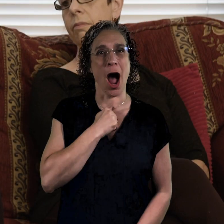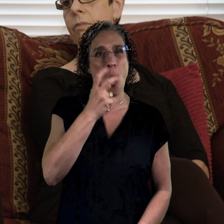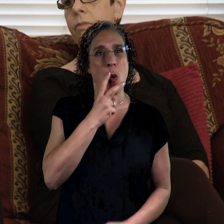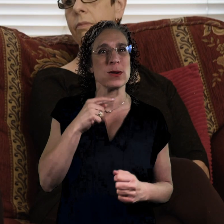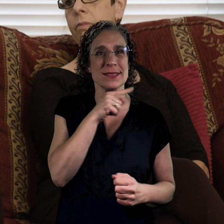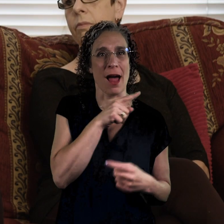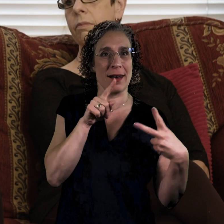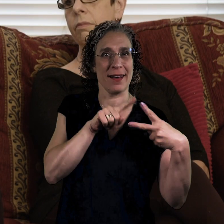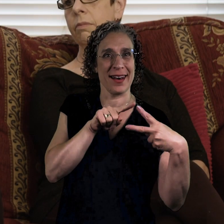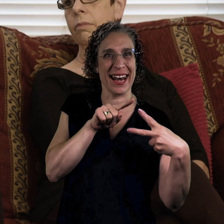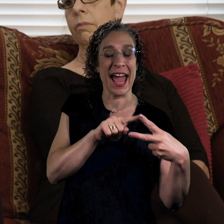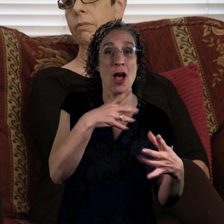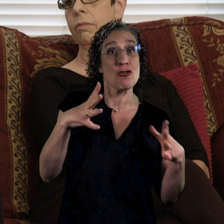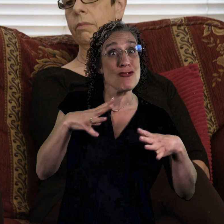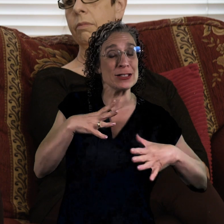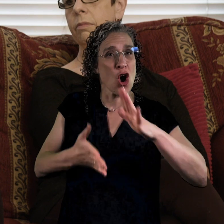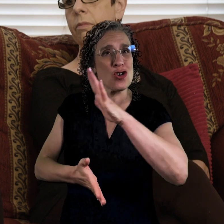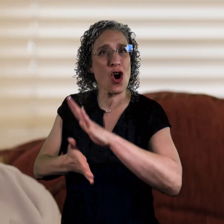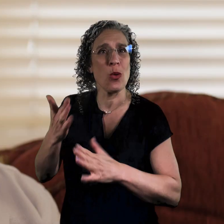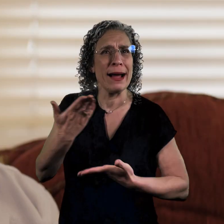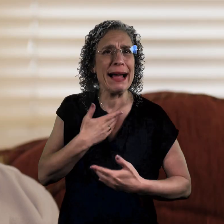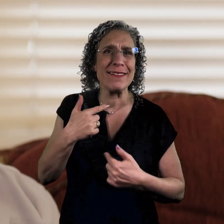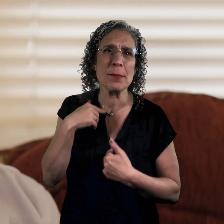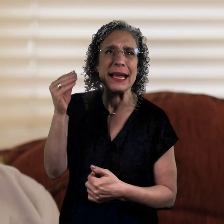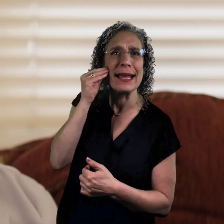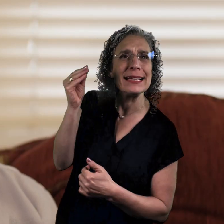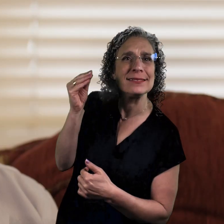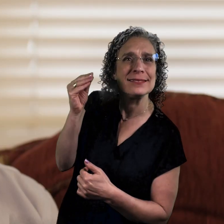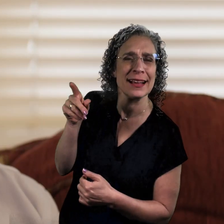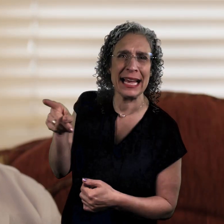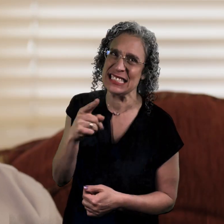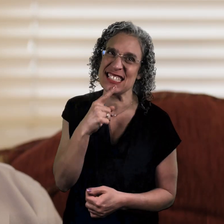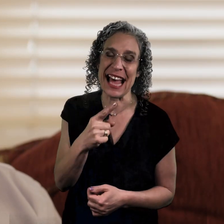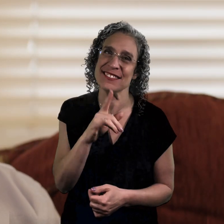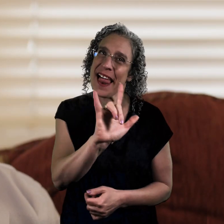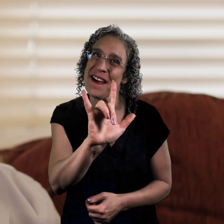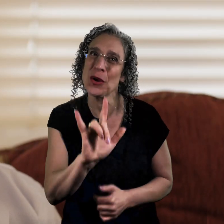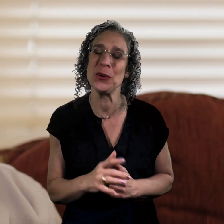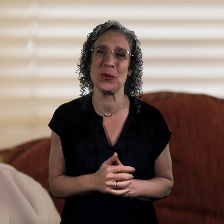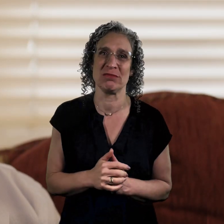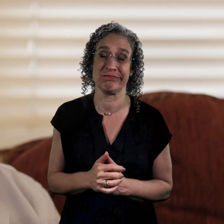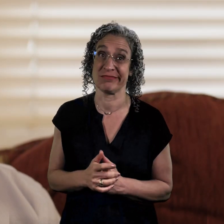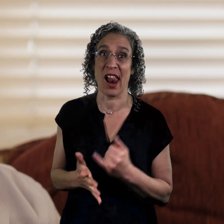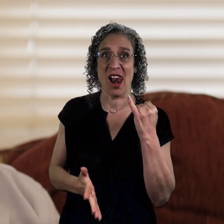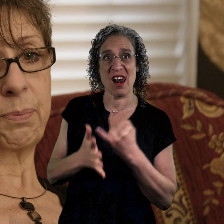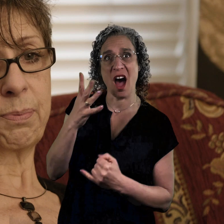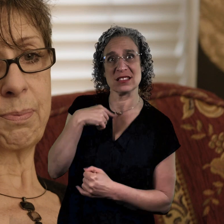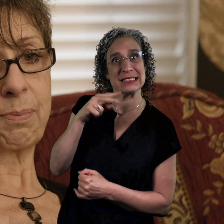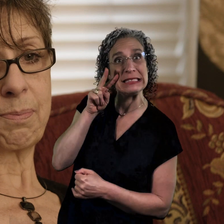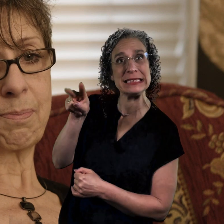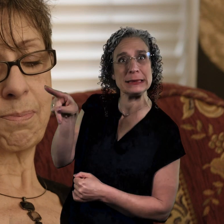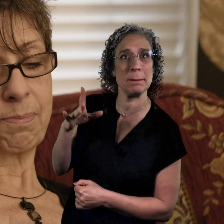And as he was about to go out, he did something he'd never done before. He kissed me on the forehead and told me he loved me. Little did I know they're going to be the last words I'll ever hear from his